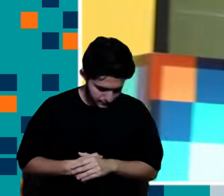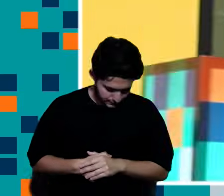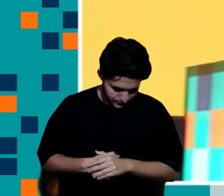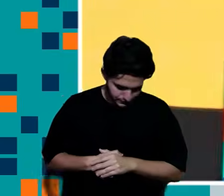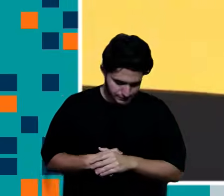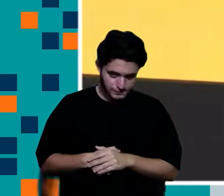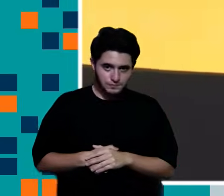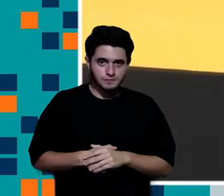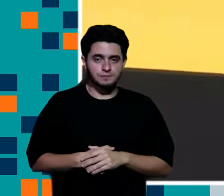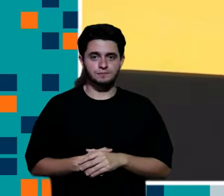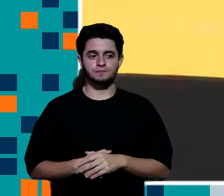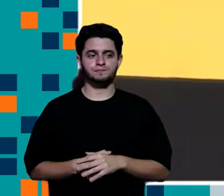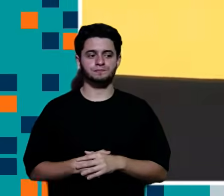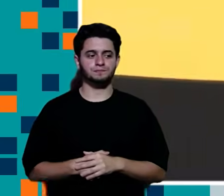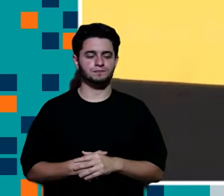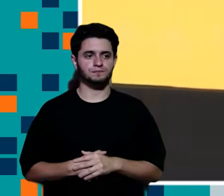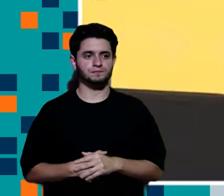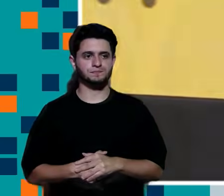Thank you.